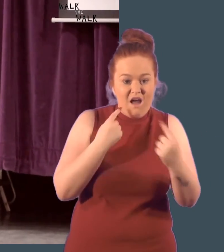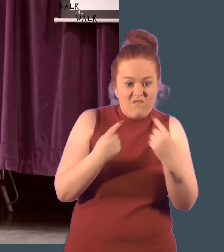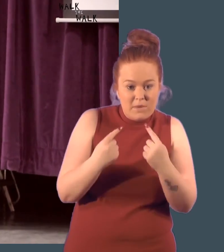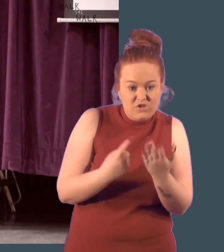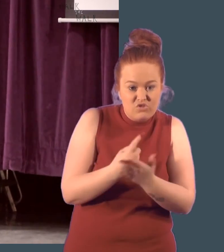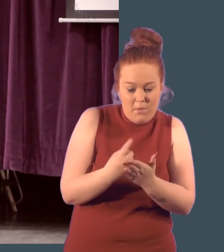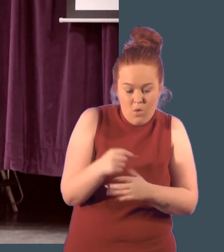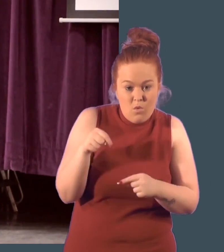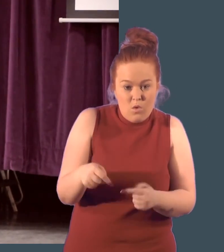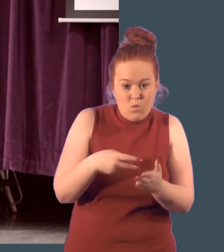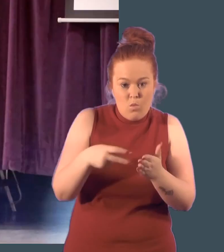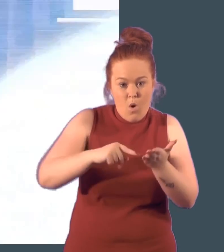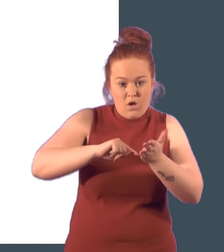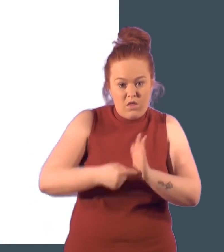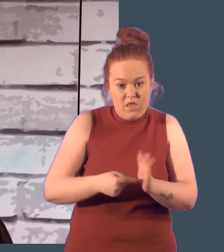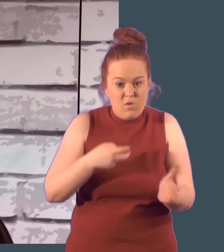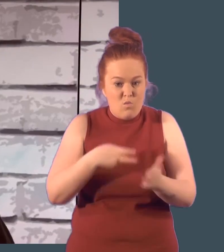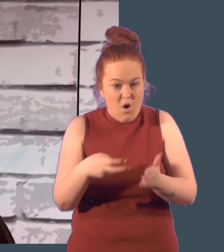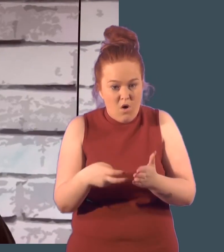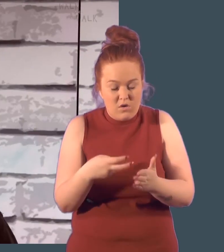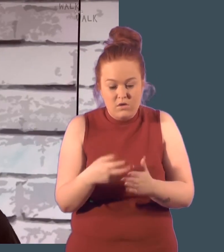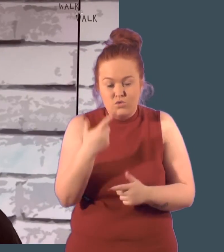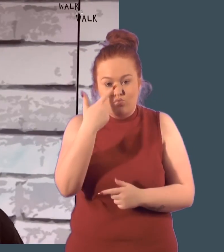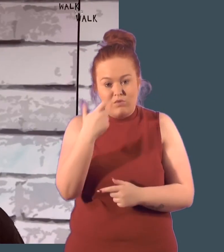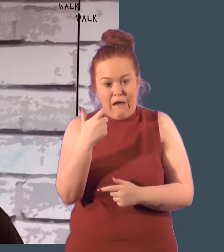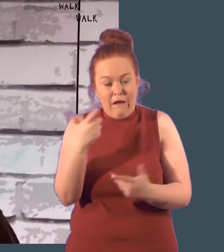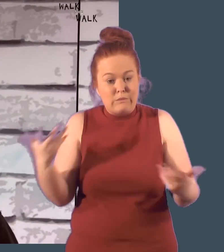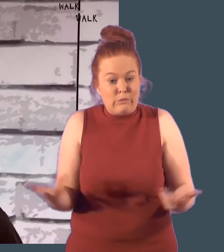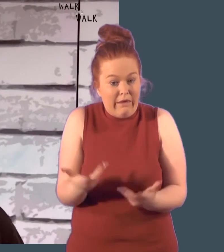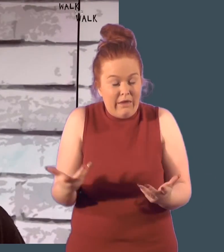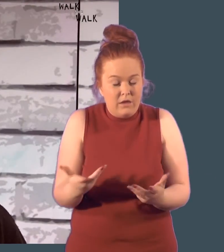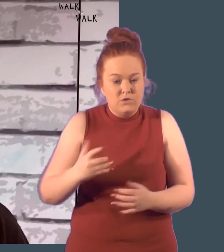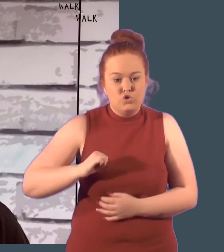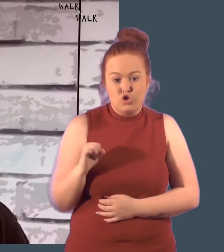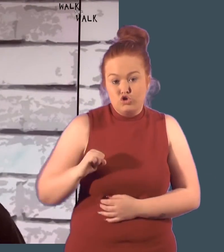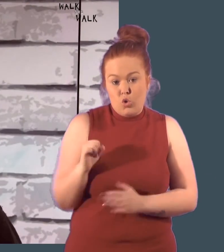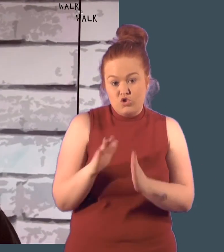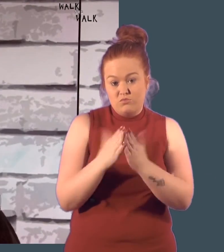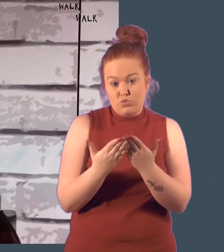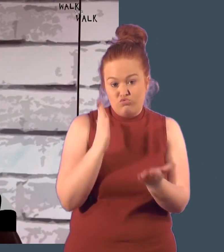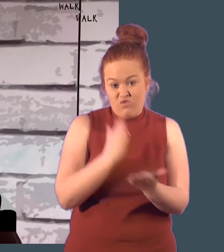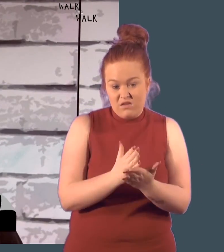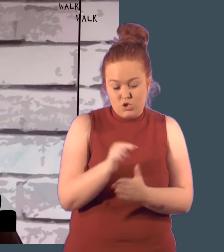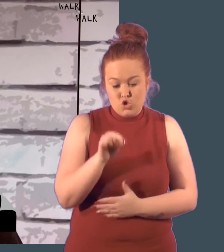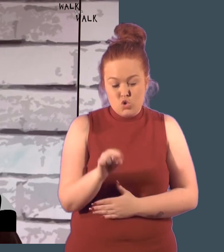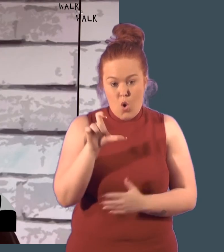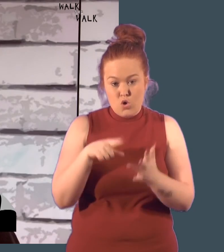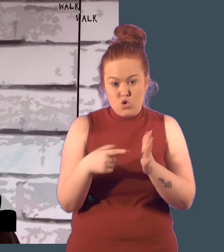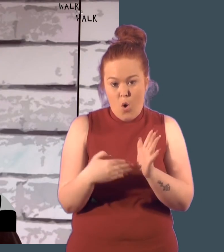world kind of focus. If you need any more information about any aspect of Walk the Walk, you can visit